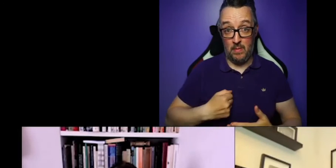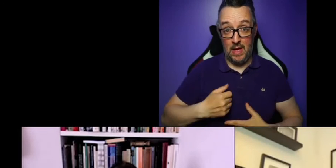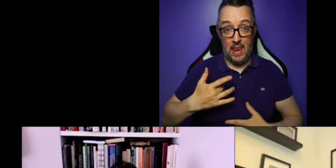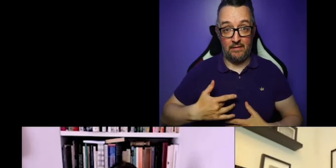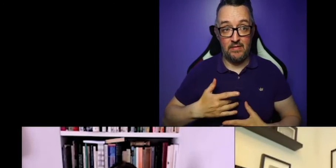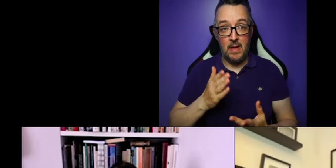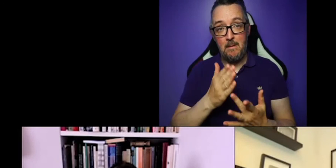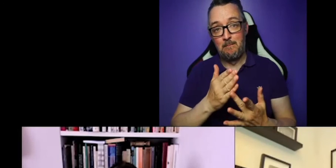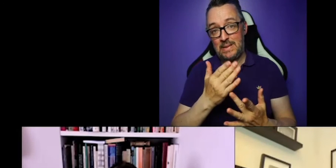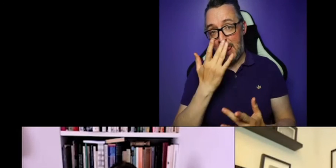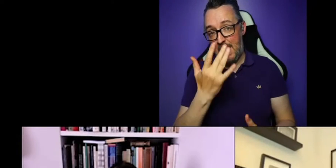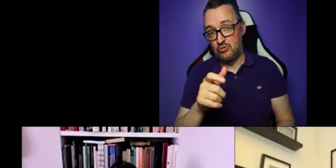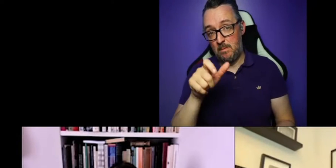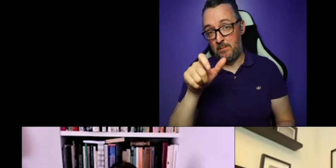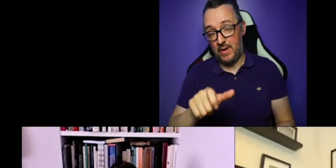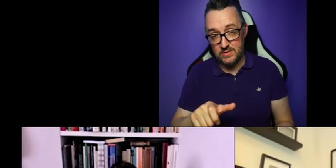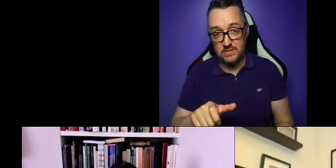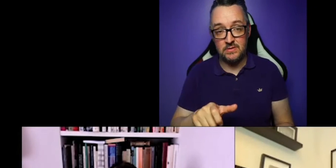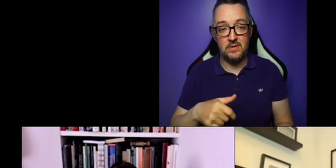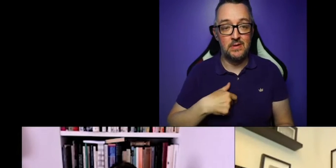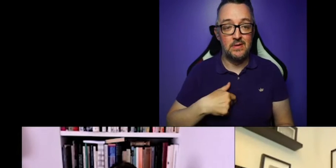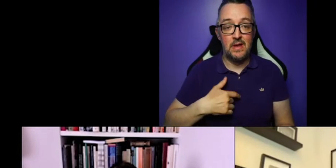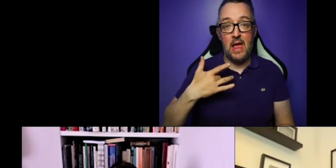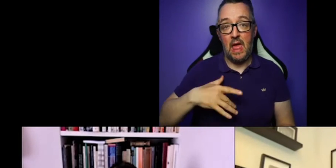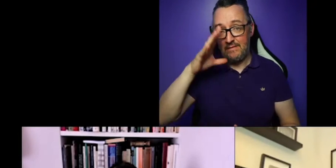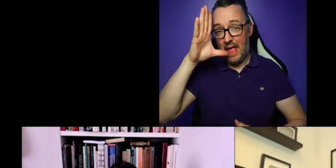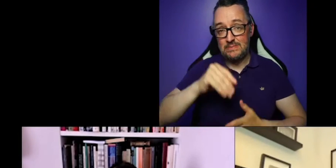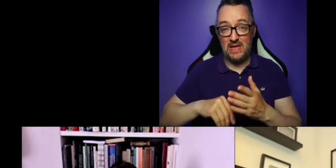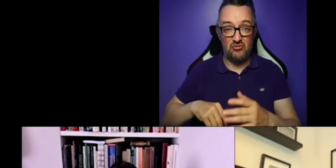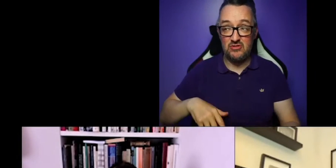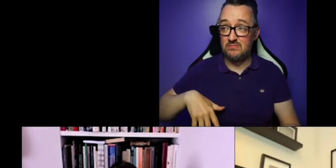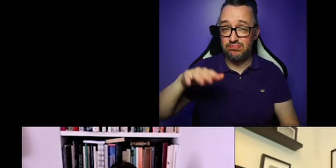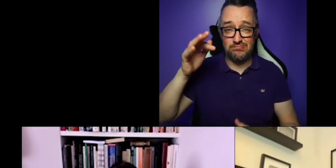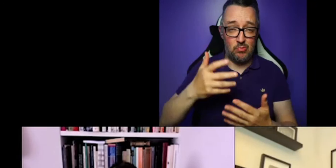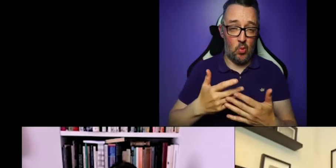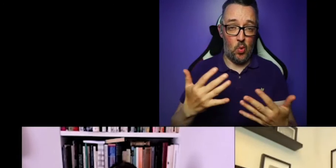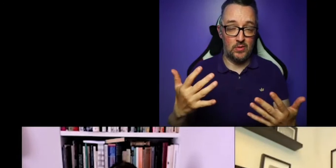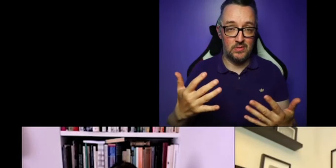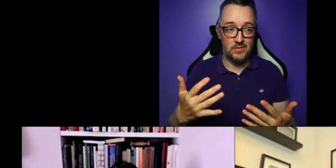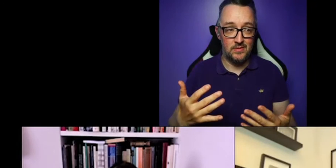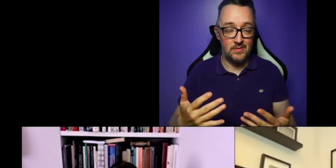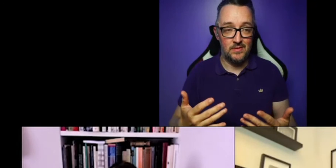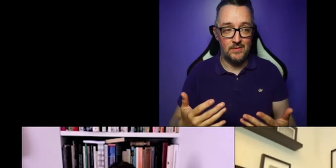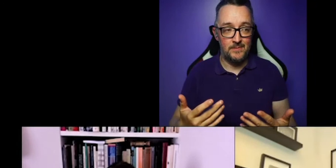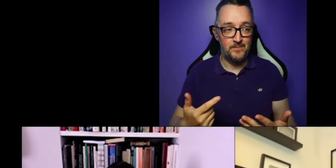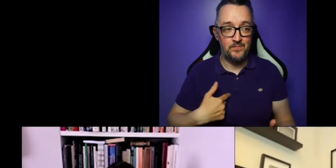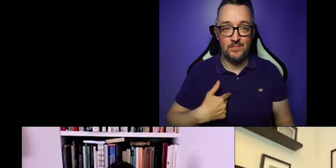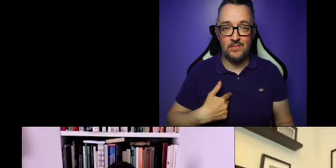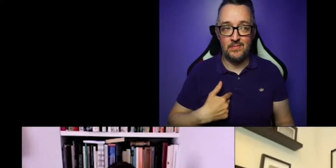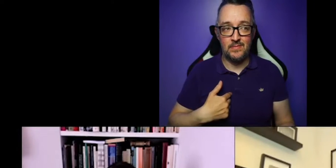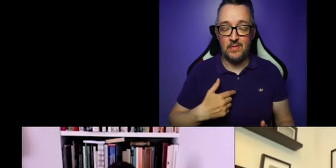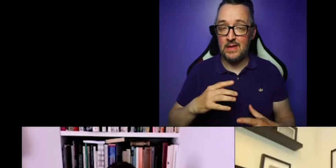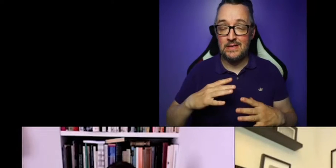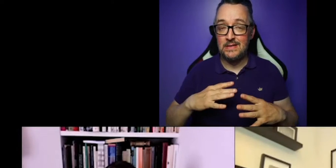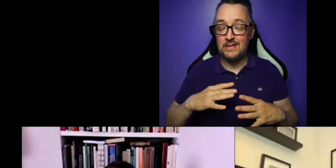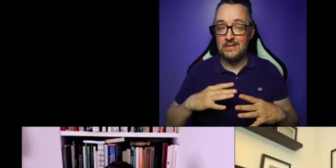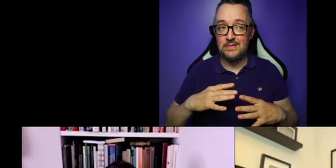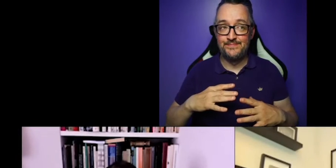I'm a you know, middle-aged person now. I've had a lot of life experience. I've been a bit tired of